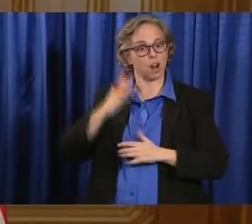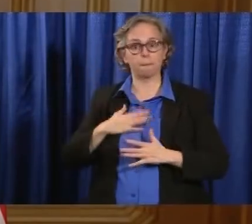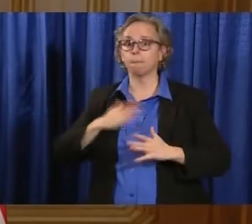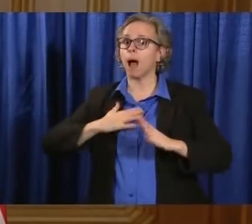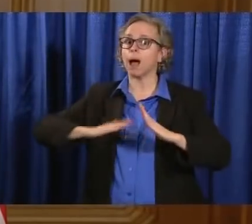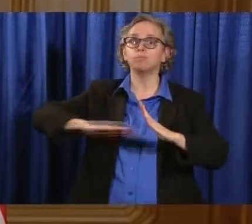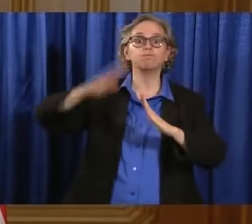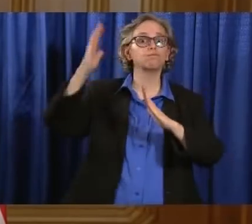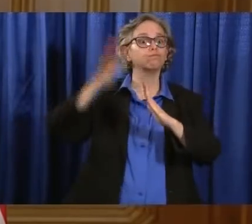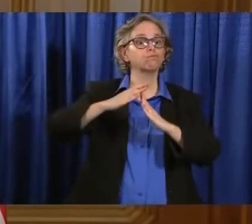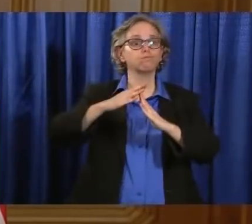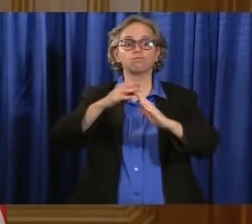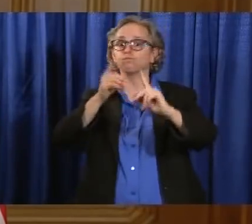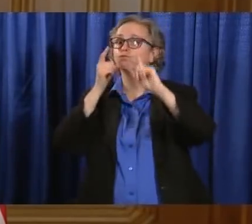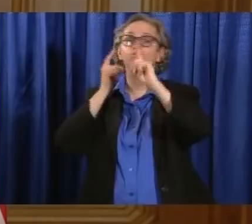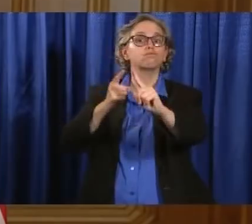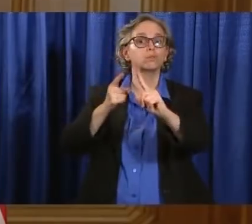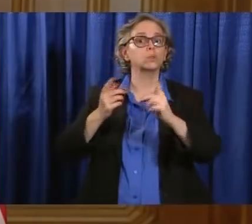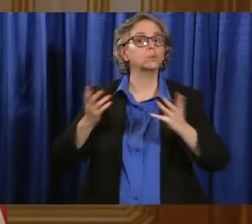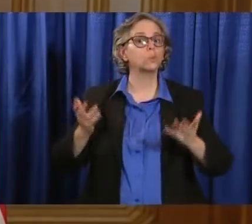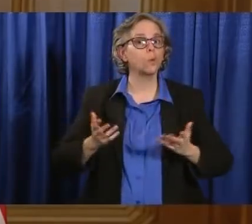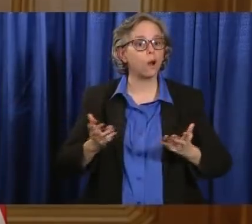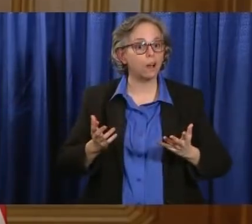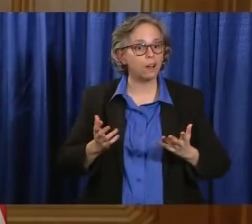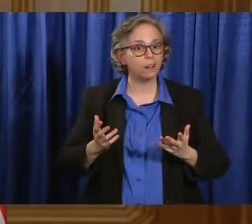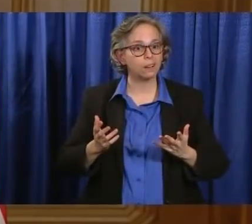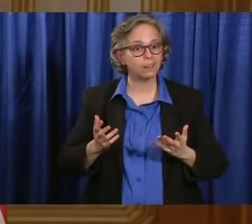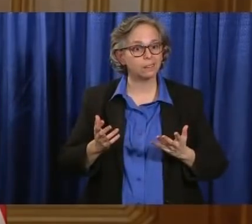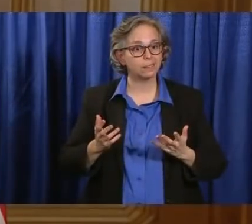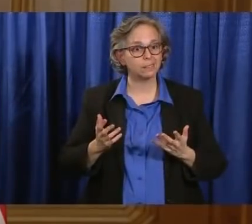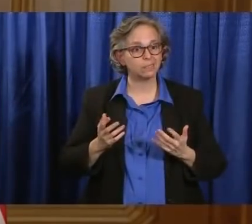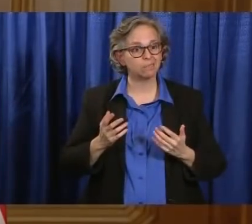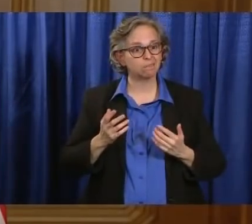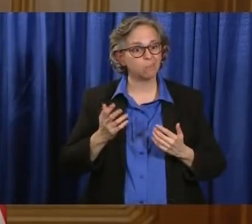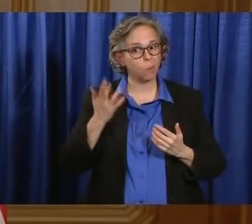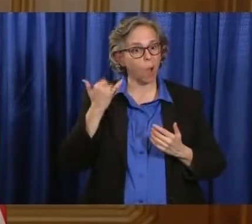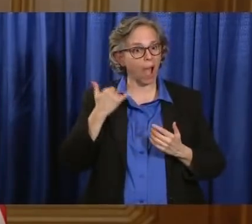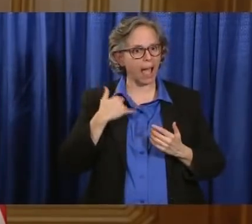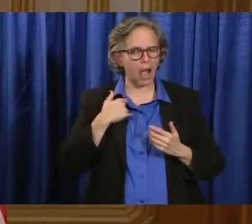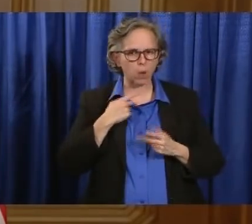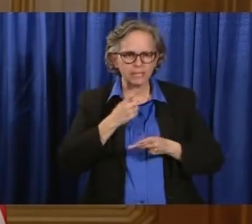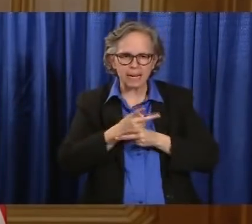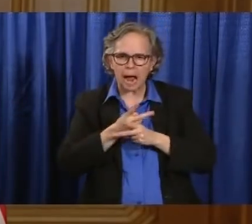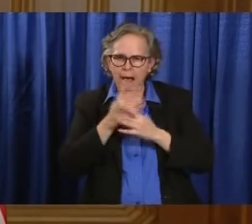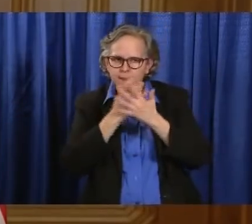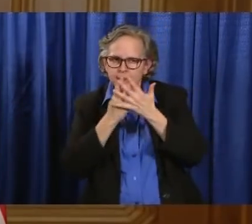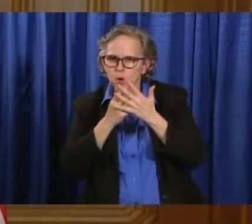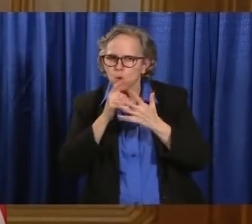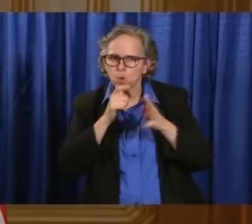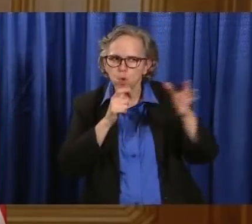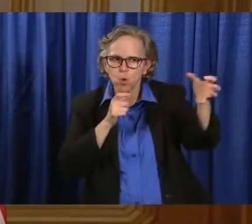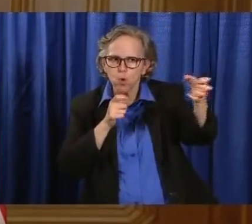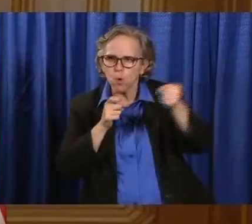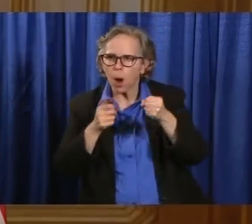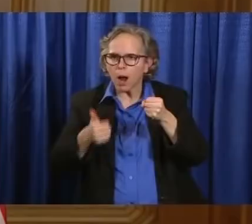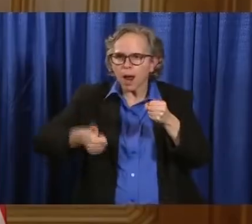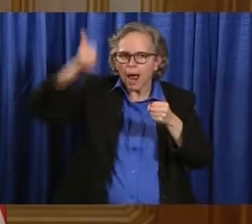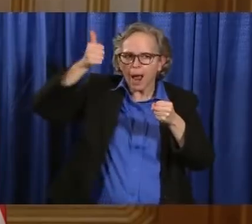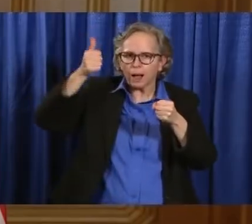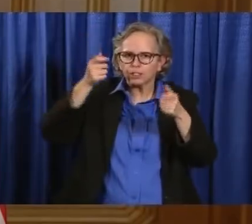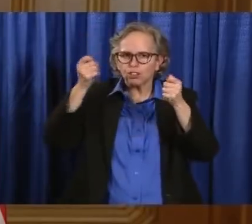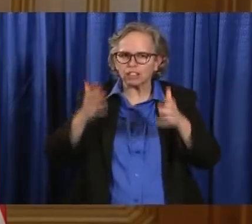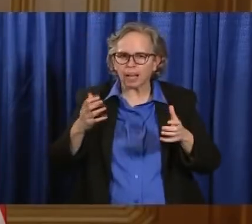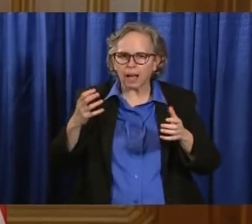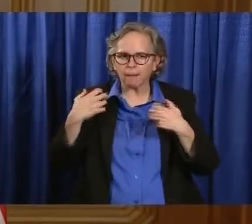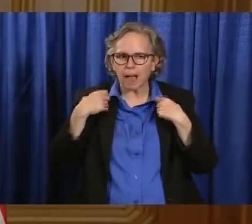one of the reasons that I was so careful in picking a health director, frankly, is I felt we needed to improve public health in the state